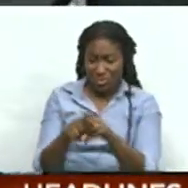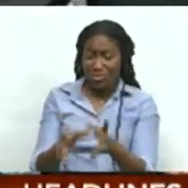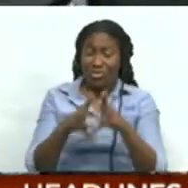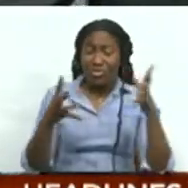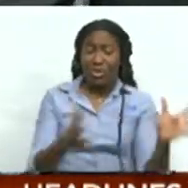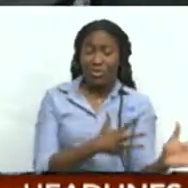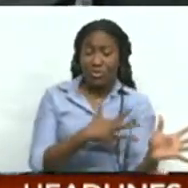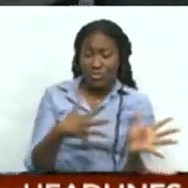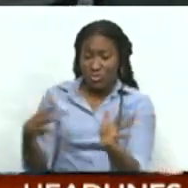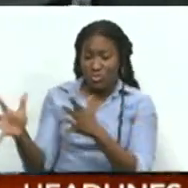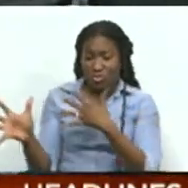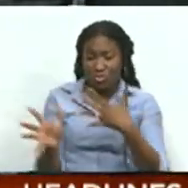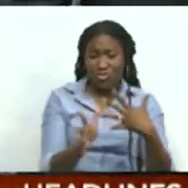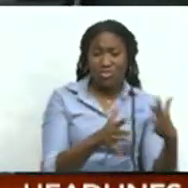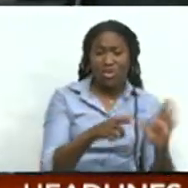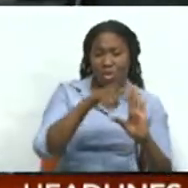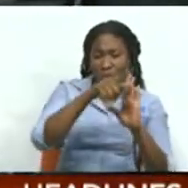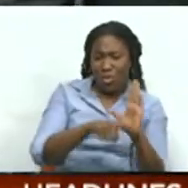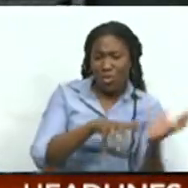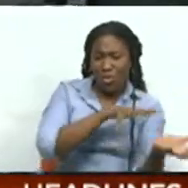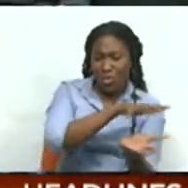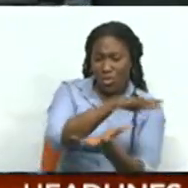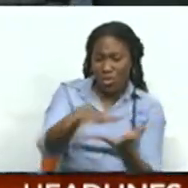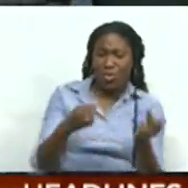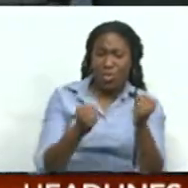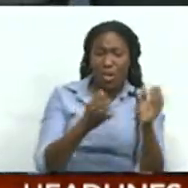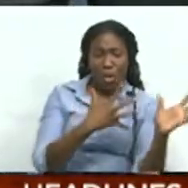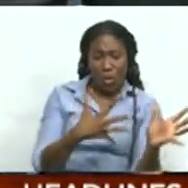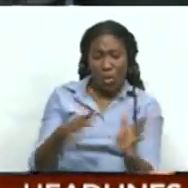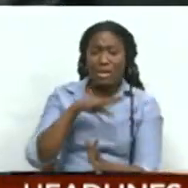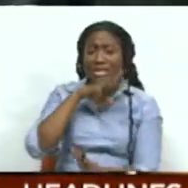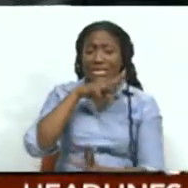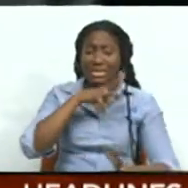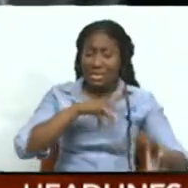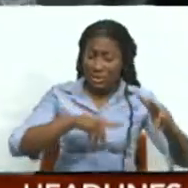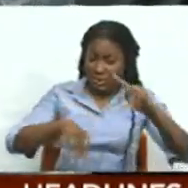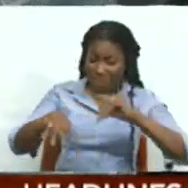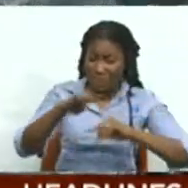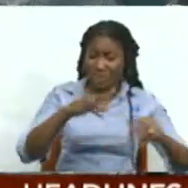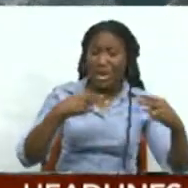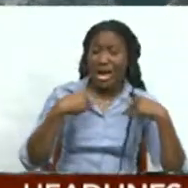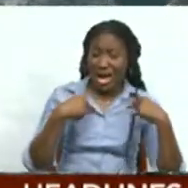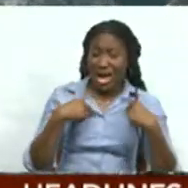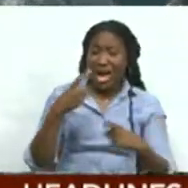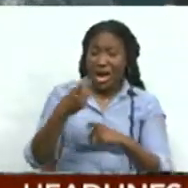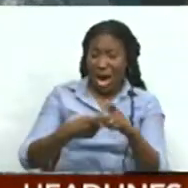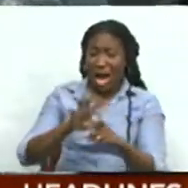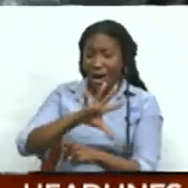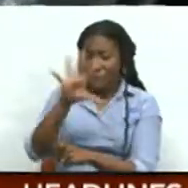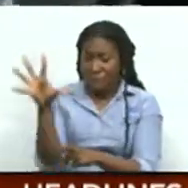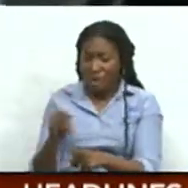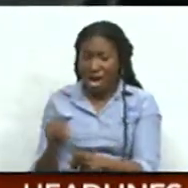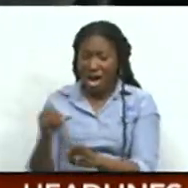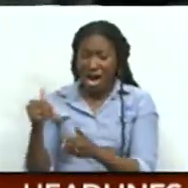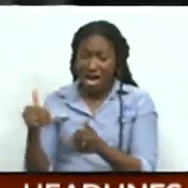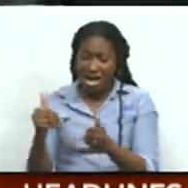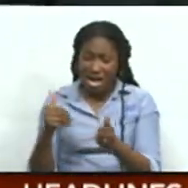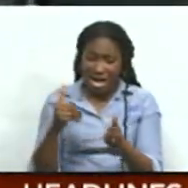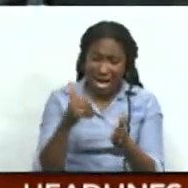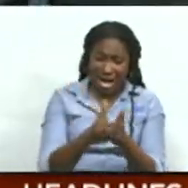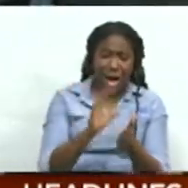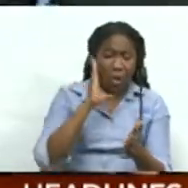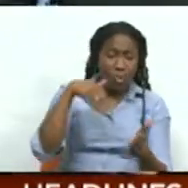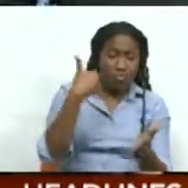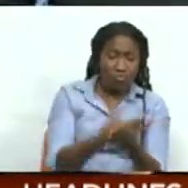some localized gusty winds as well. Saharan dust wise, our next surge now moving off the African coast, forecast to get here by Wednesday